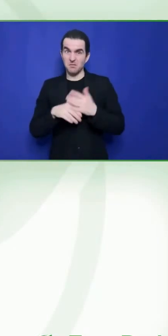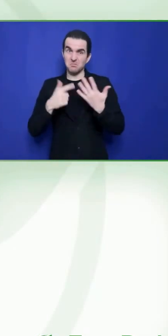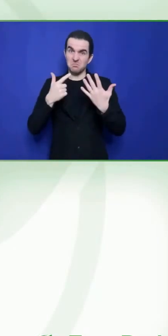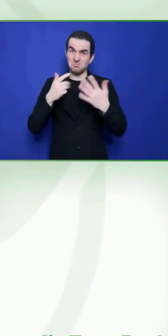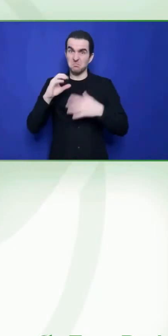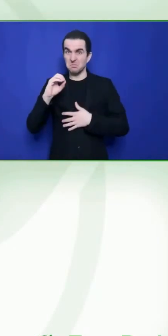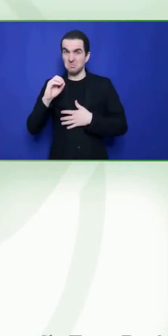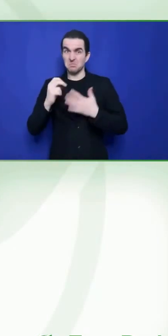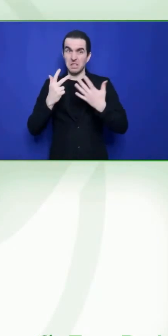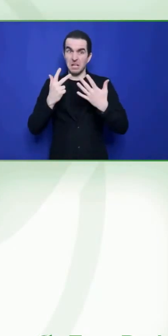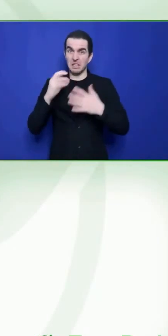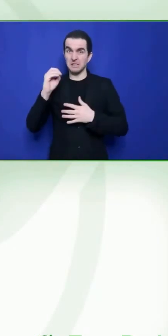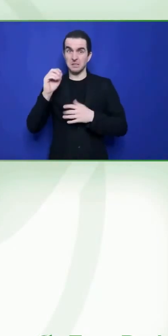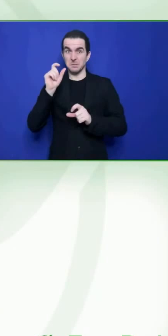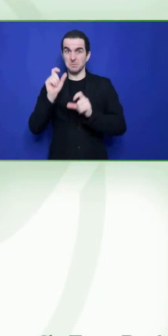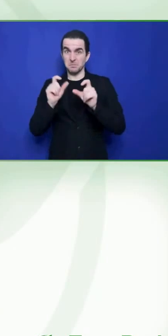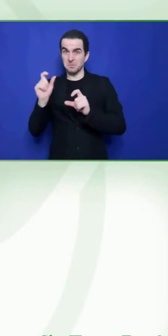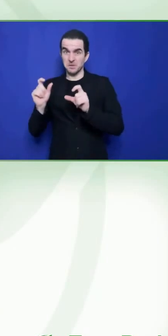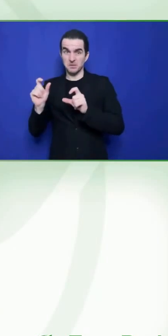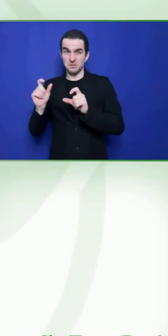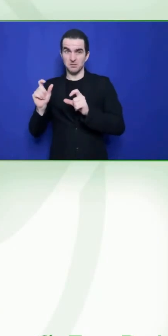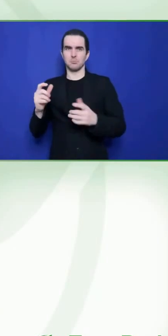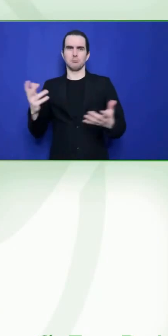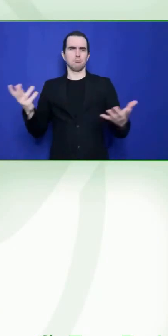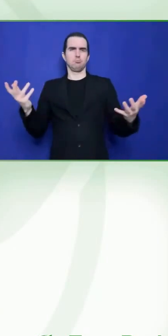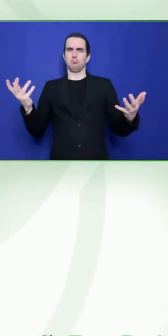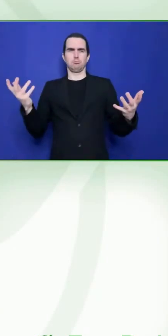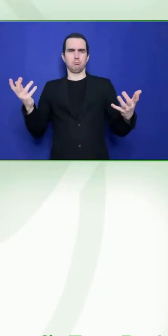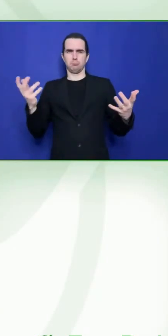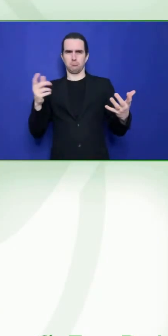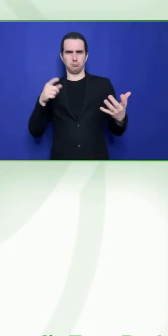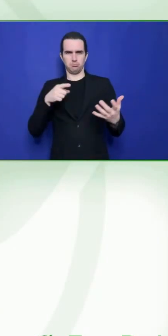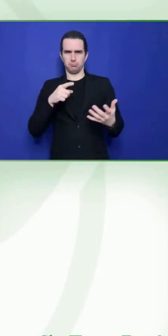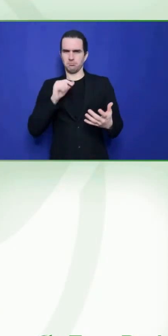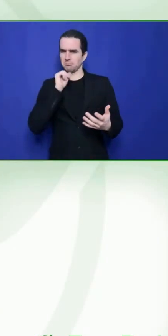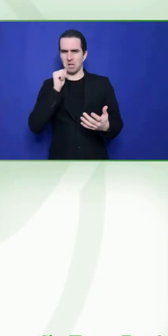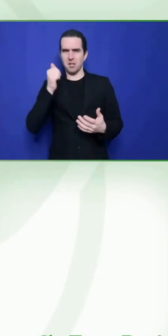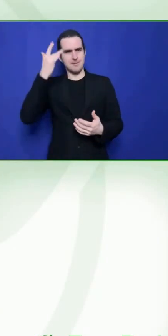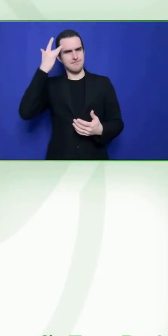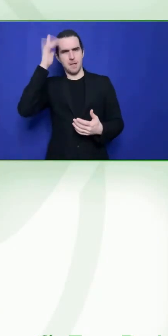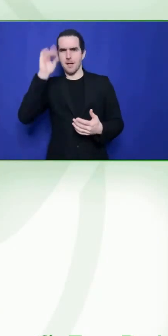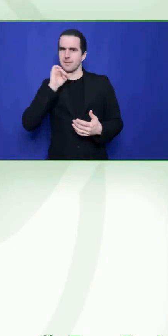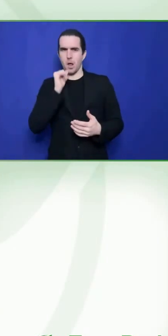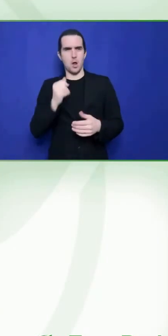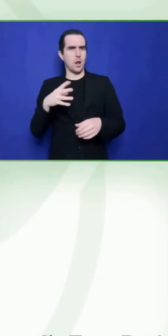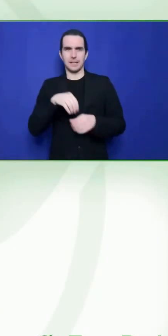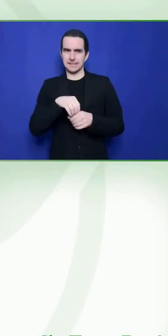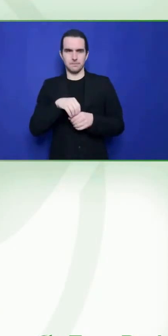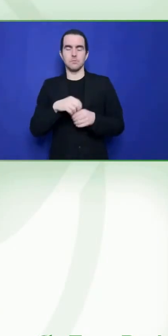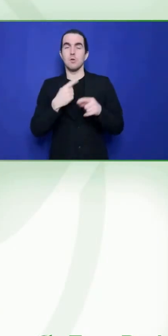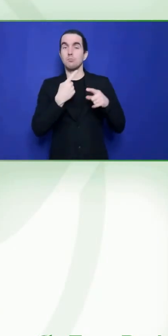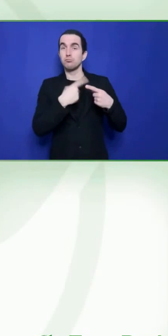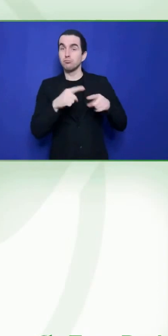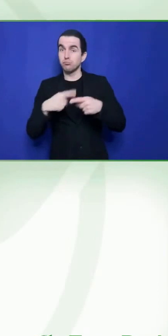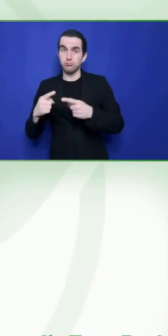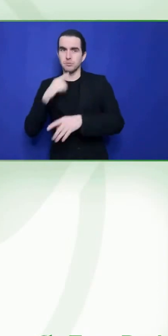with quantitative and qualitative data to back up, that have removed barriers for all.